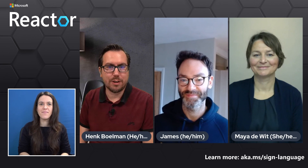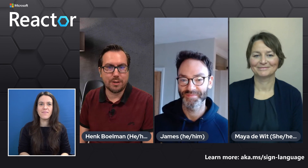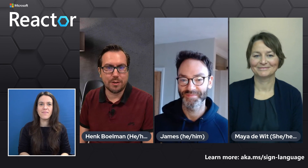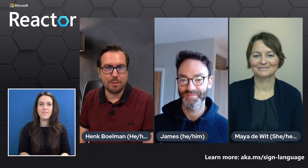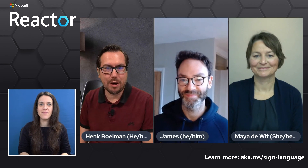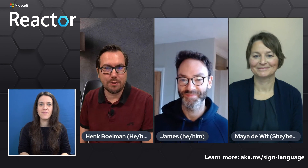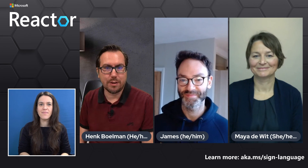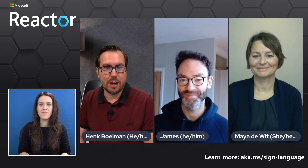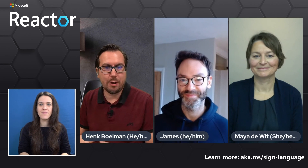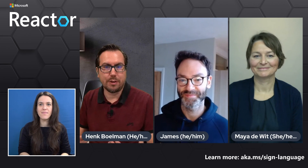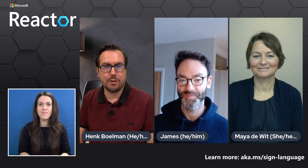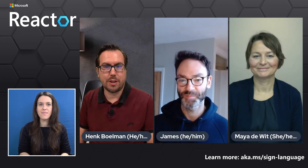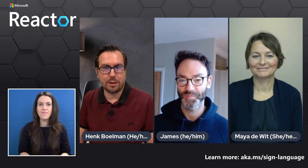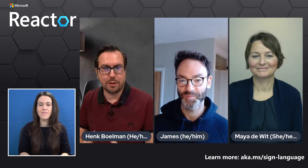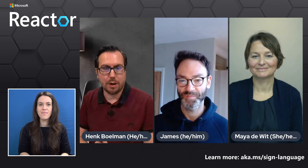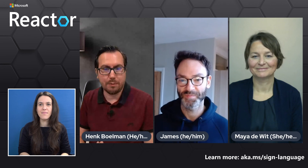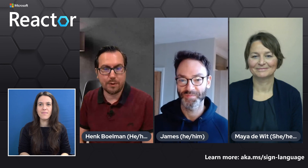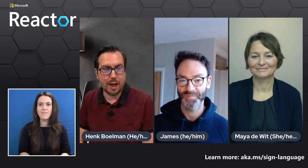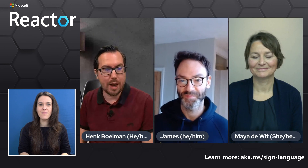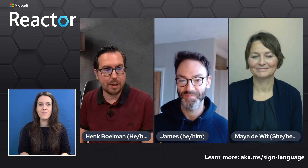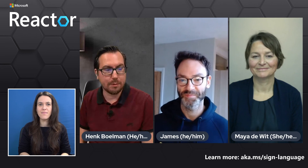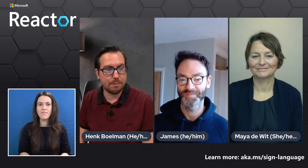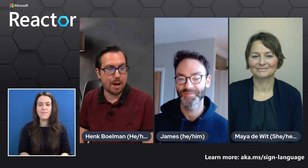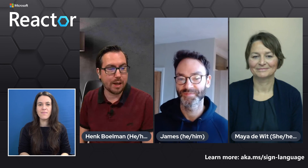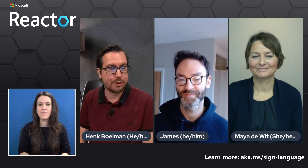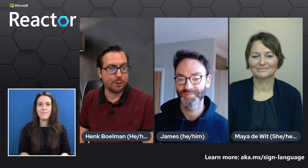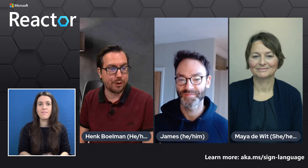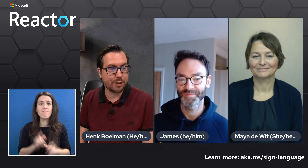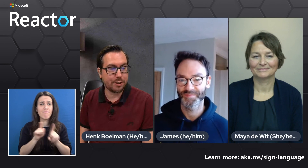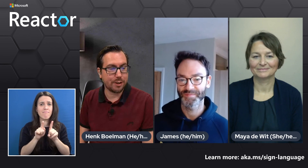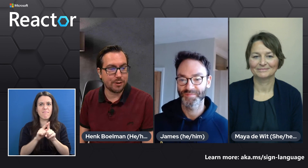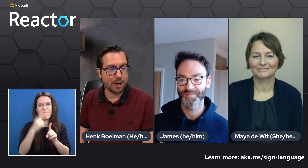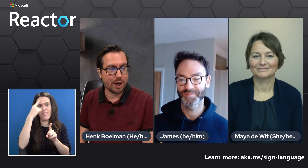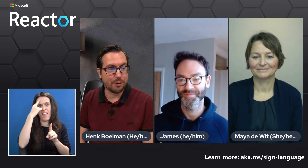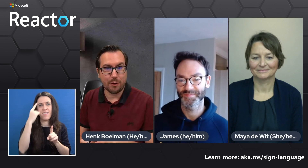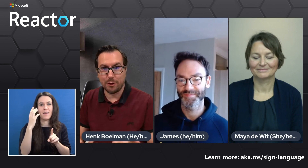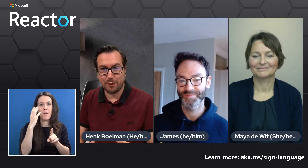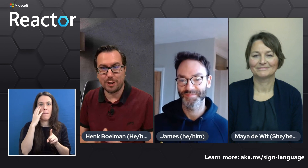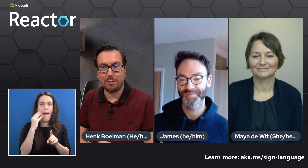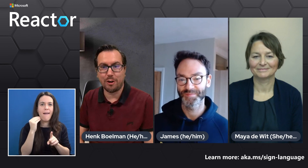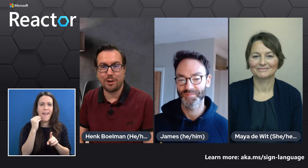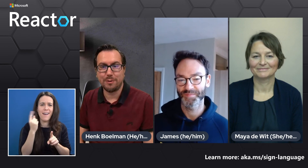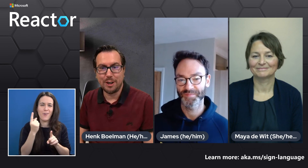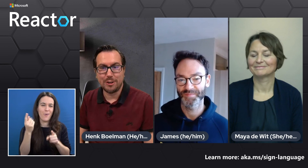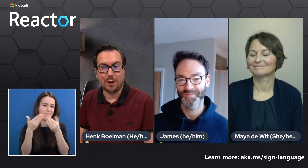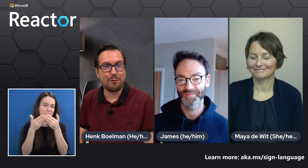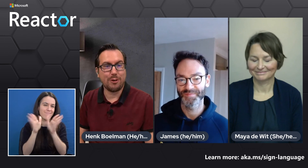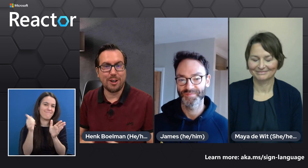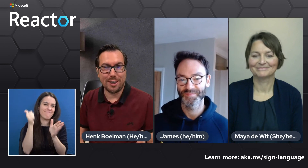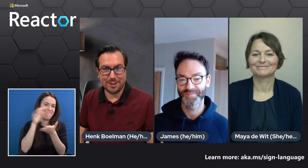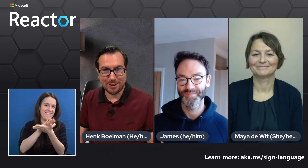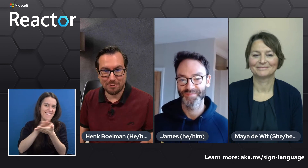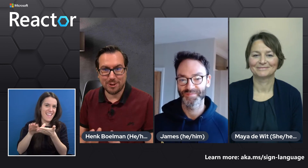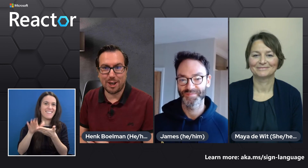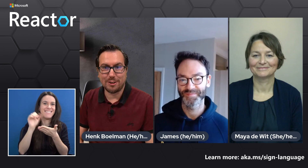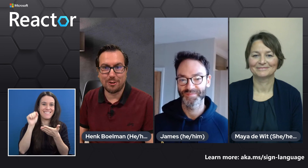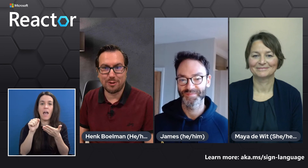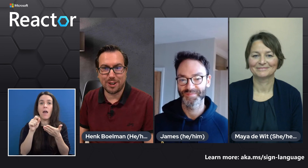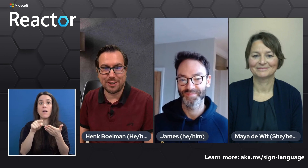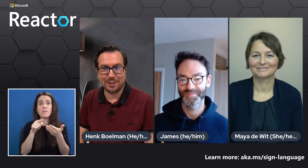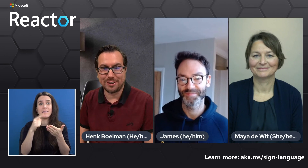answer questions about helping to set this up. And Maya's contact details are also in the blog. So if you need some